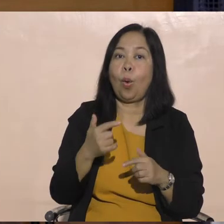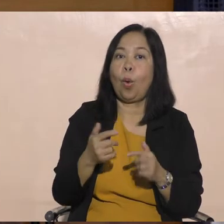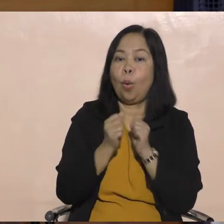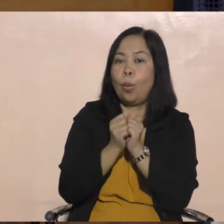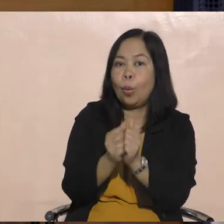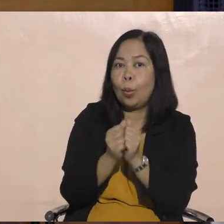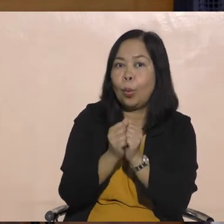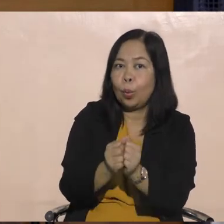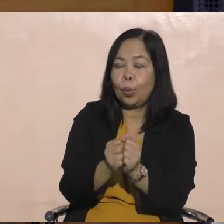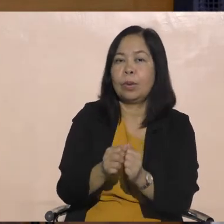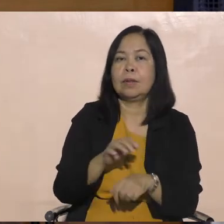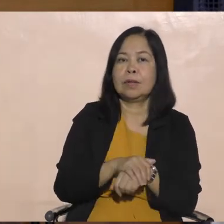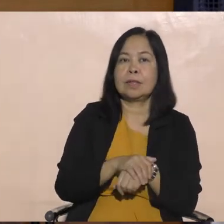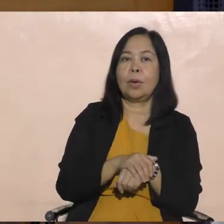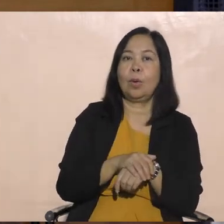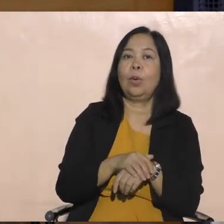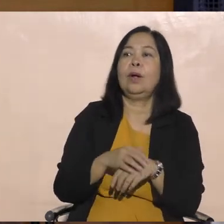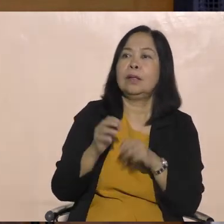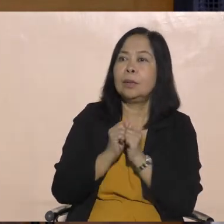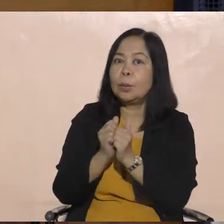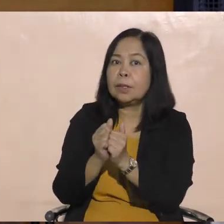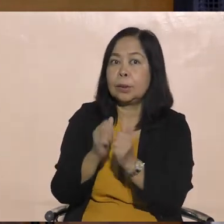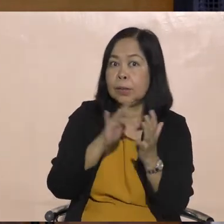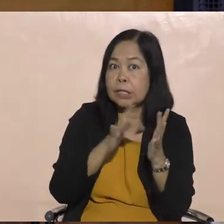Jesus, weeping, naghilak, mga kaigsunan.